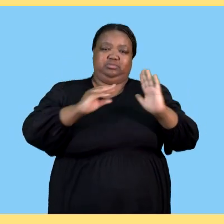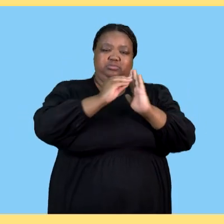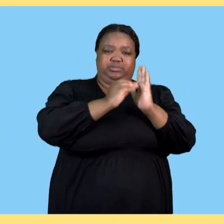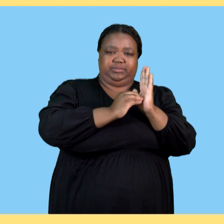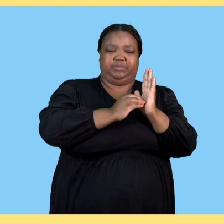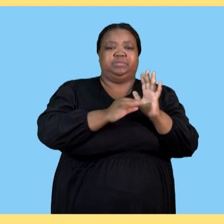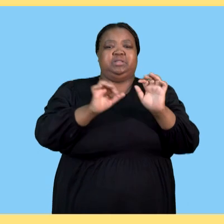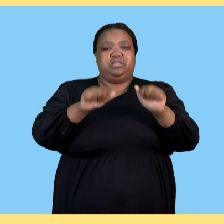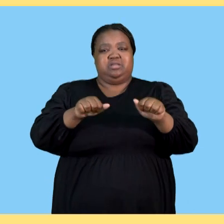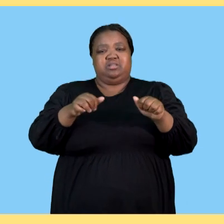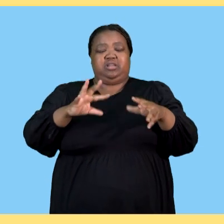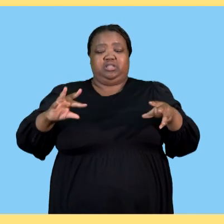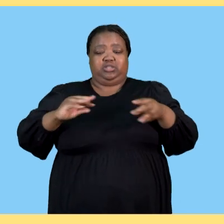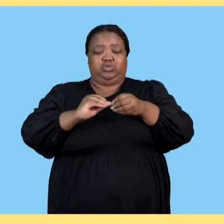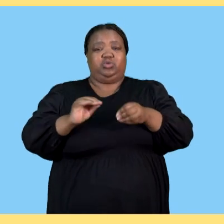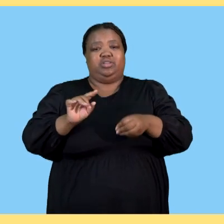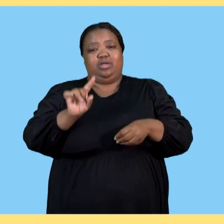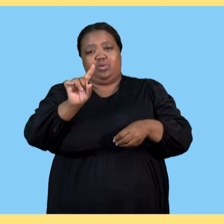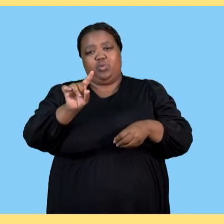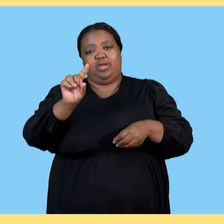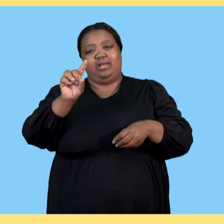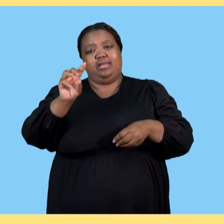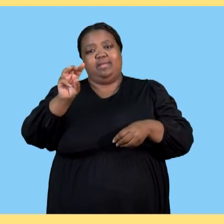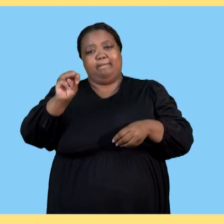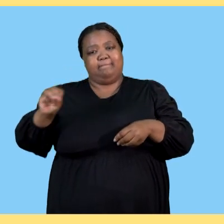7 here. And my total is